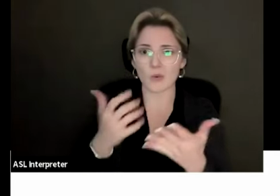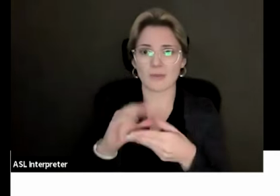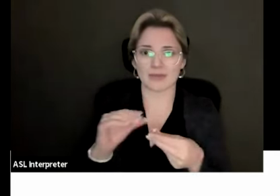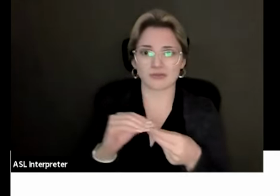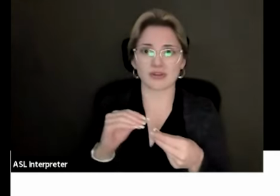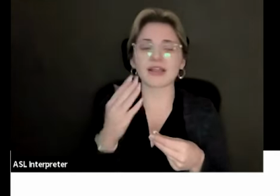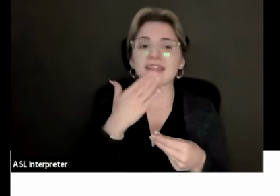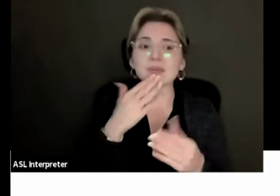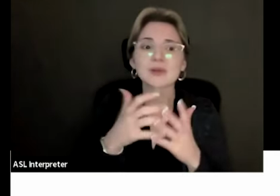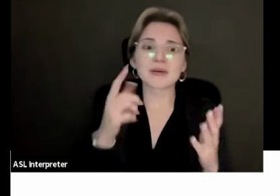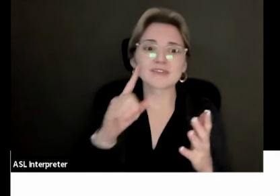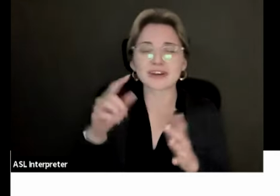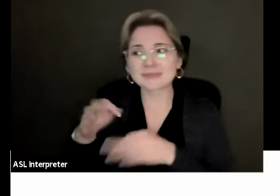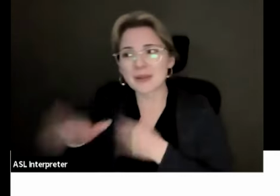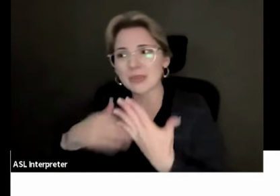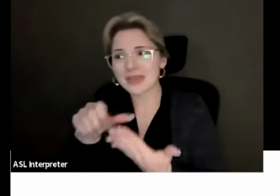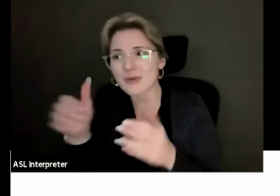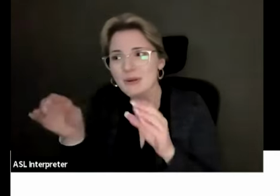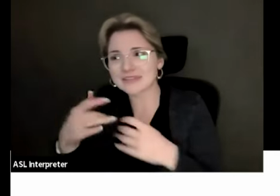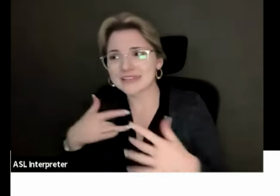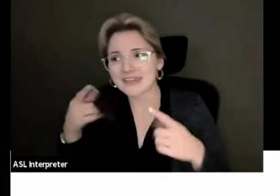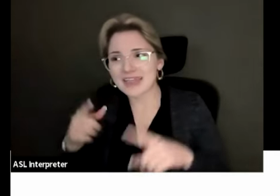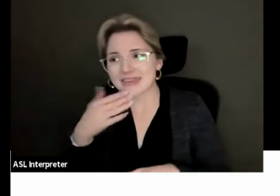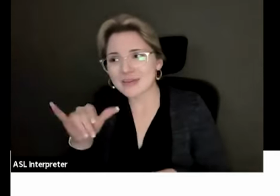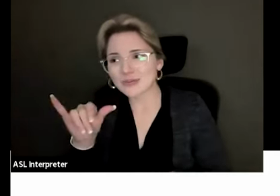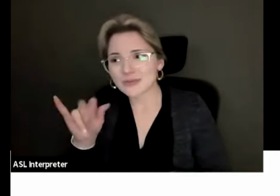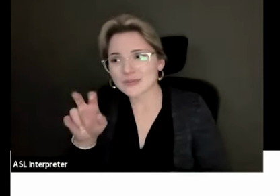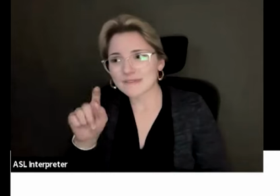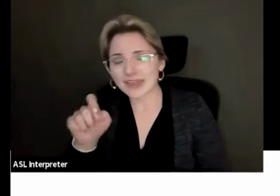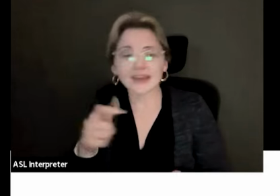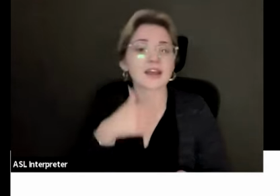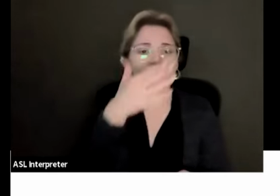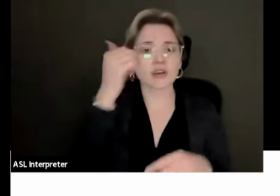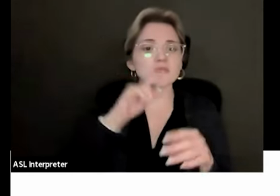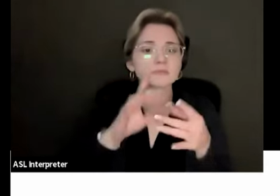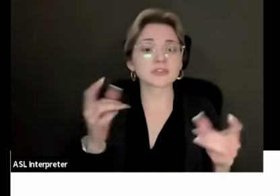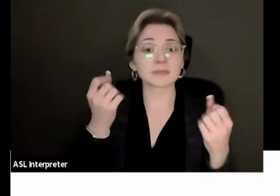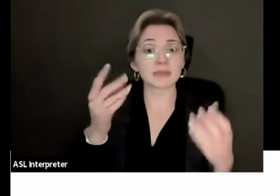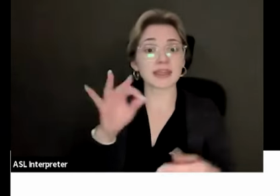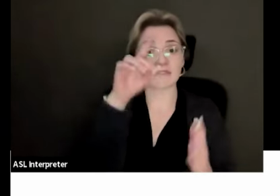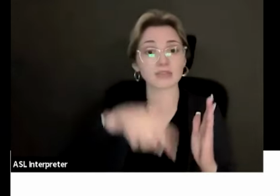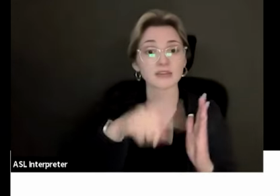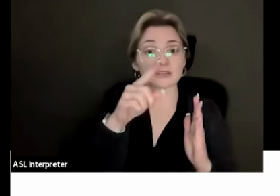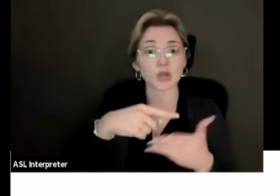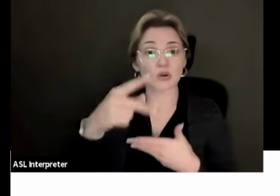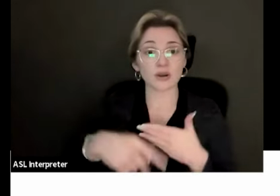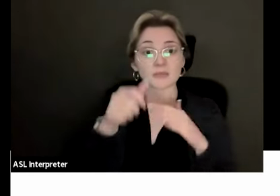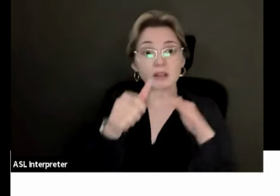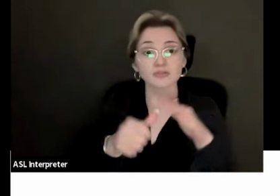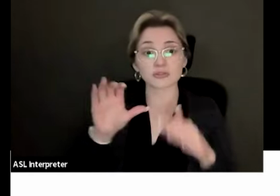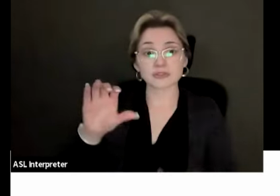the other offices of it. Just wanted to also highlight that I forgot to mention many of these programs under CPD. So